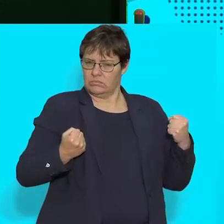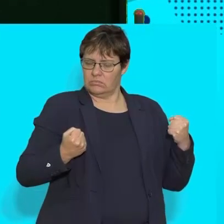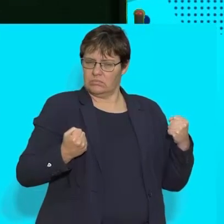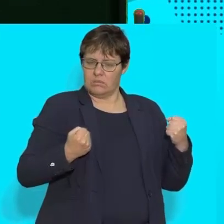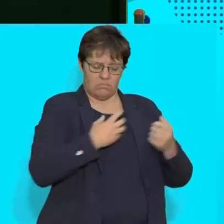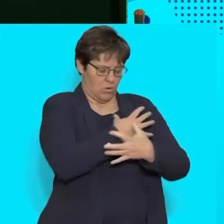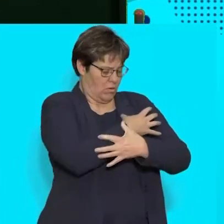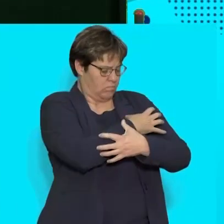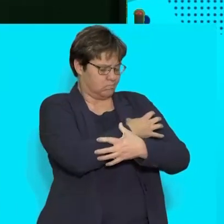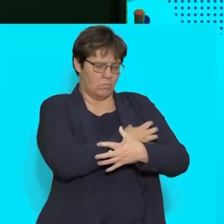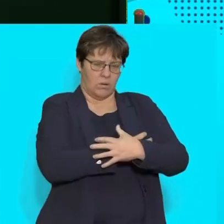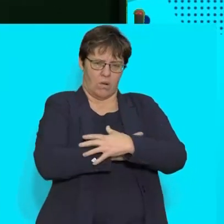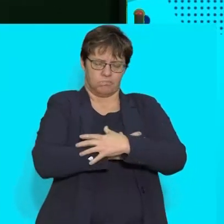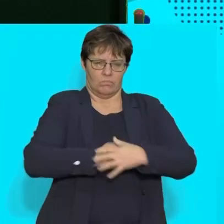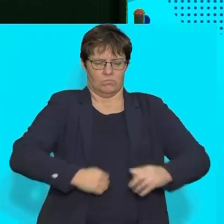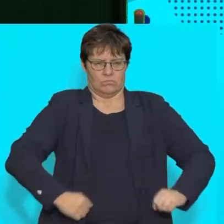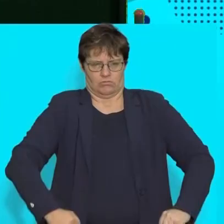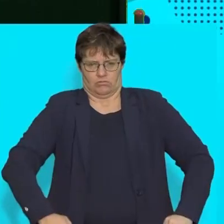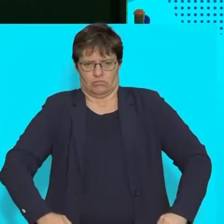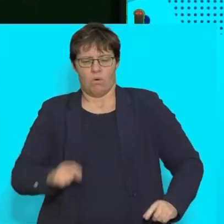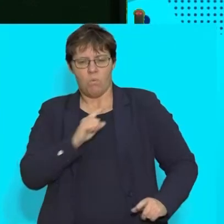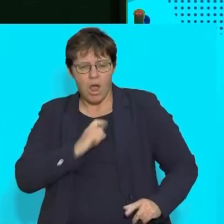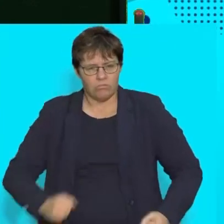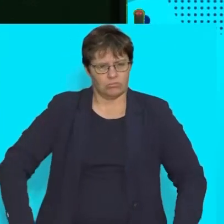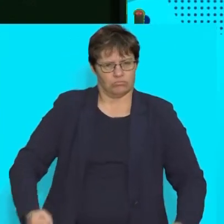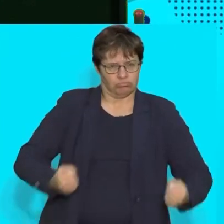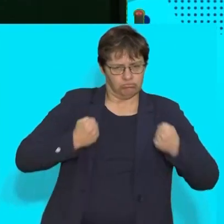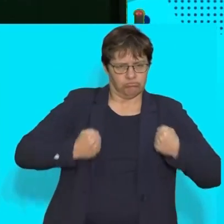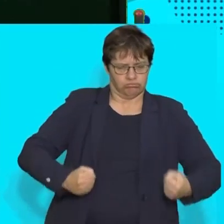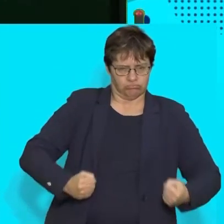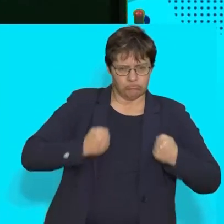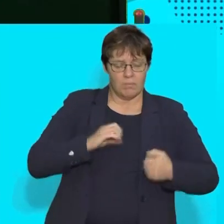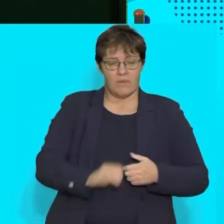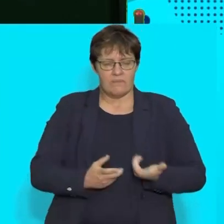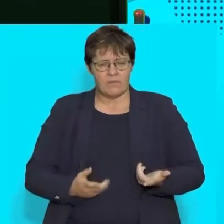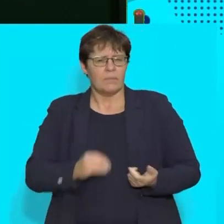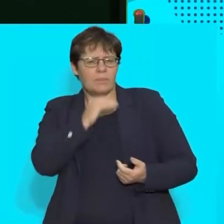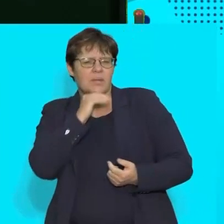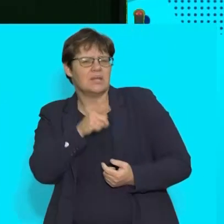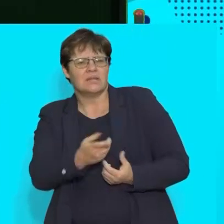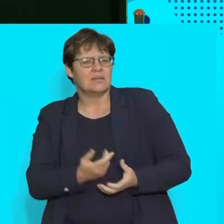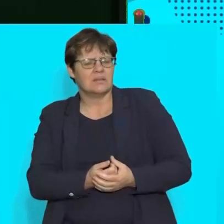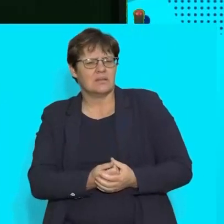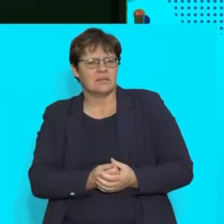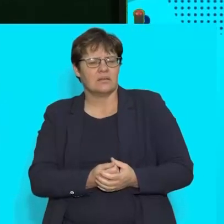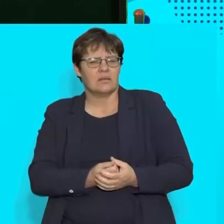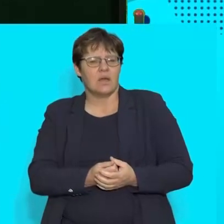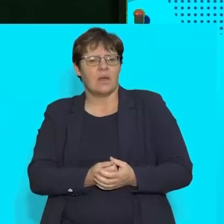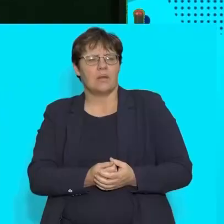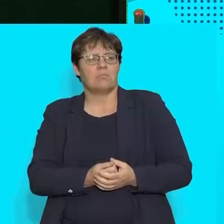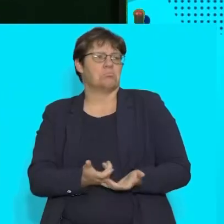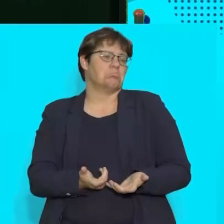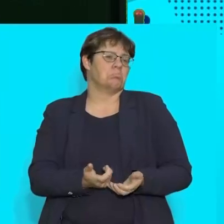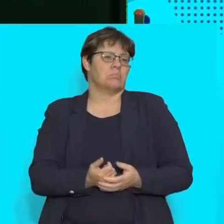you become really muscular because you've used your arms to exercise, does that mean that when you decide